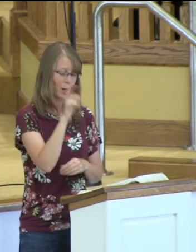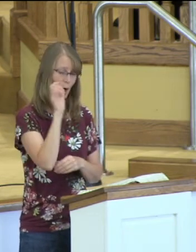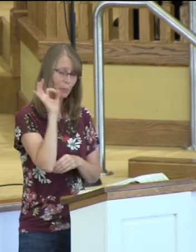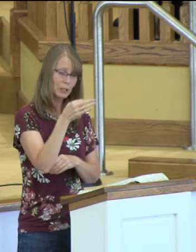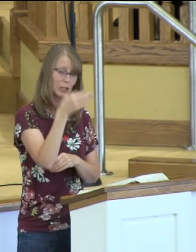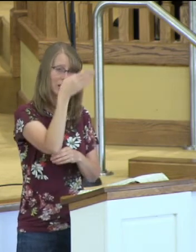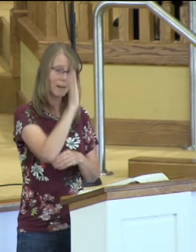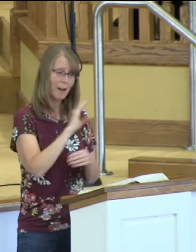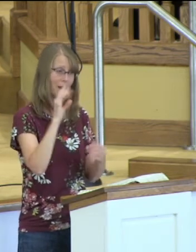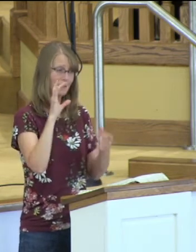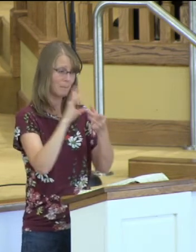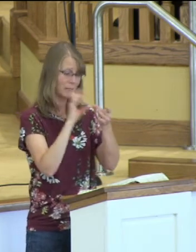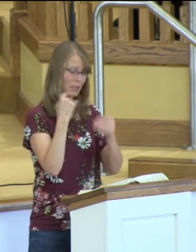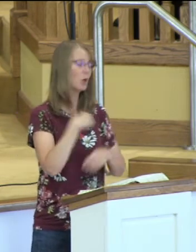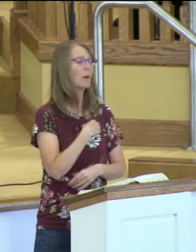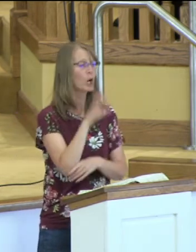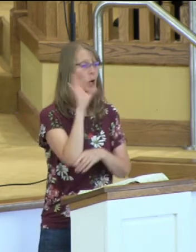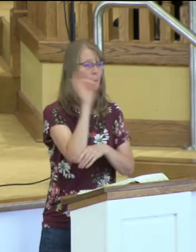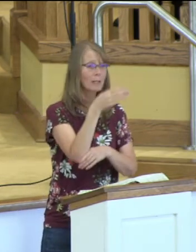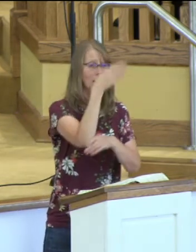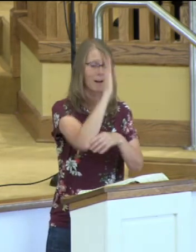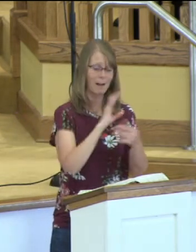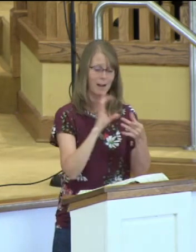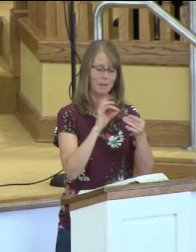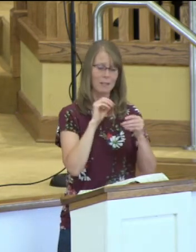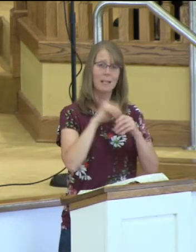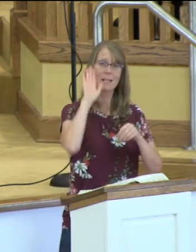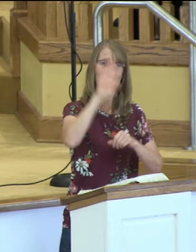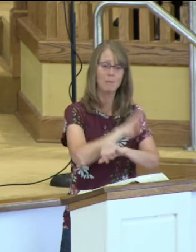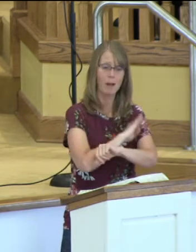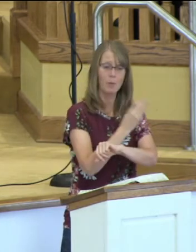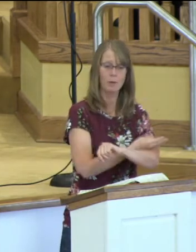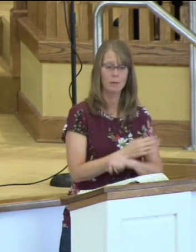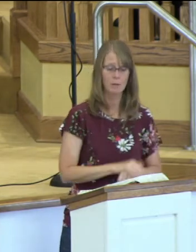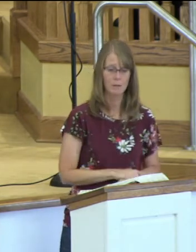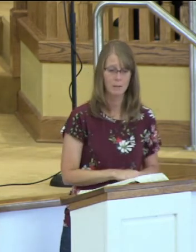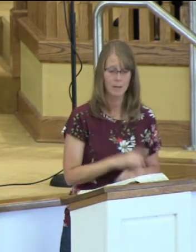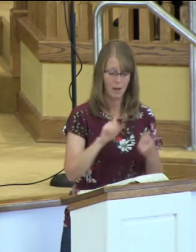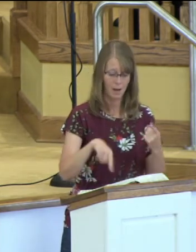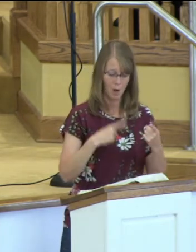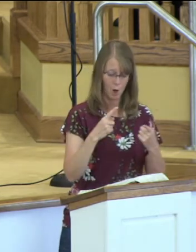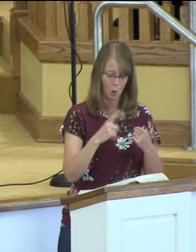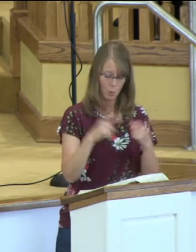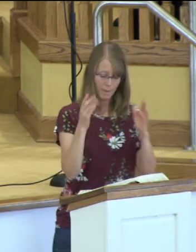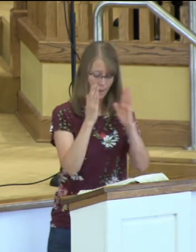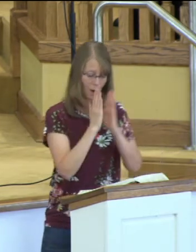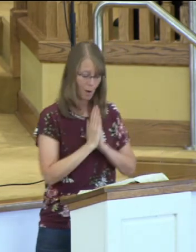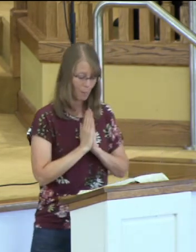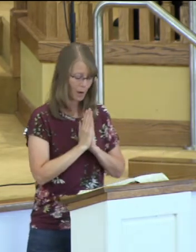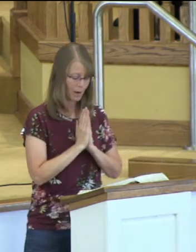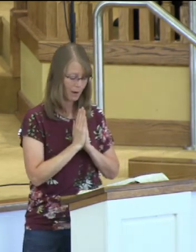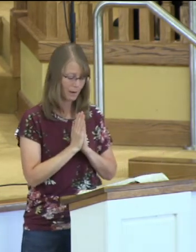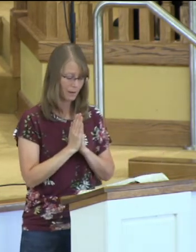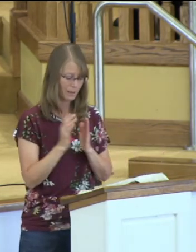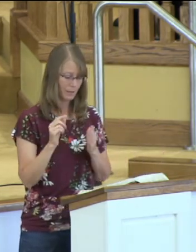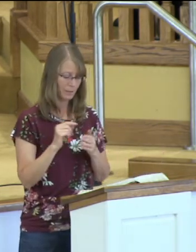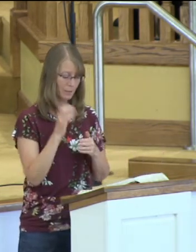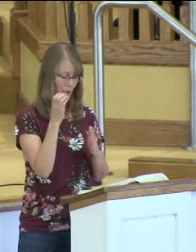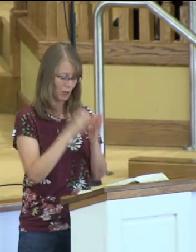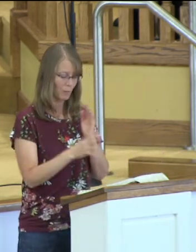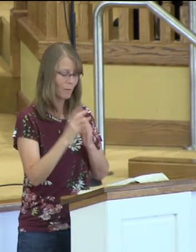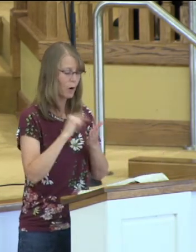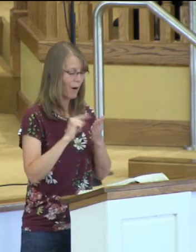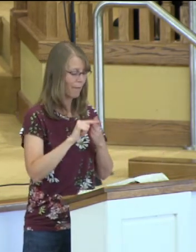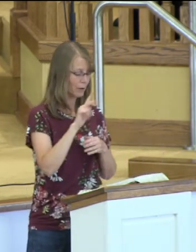message, we are preaching God's message in his power. And when they had prayed in Acts 4:31, the place was shaken where